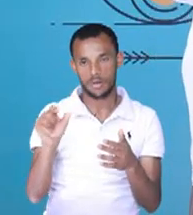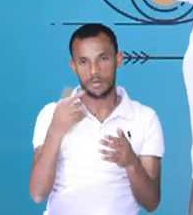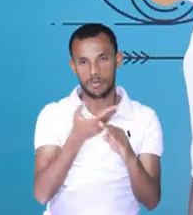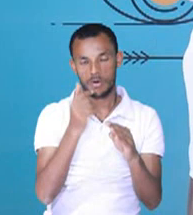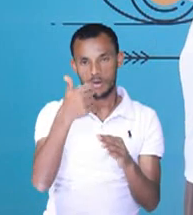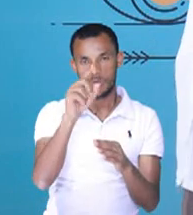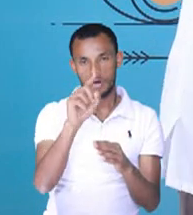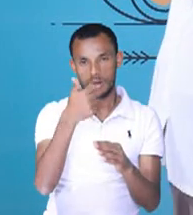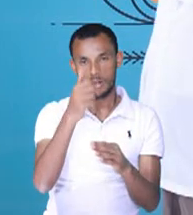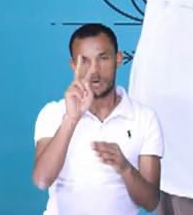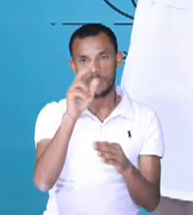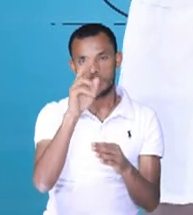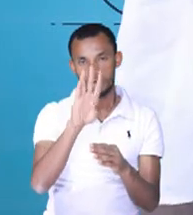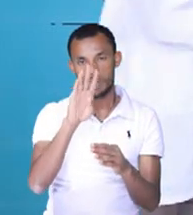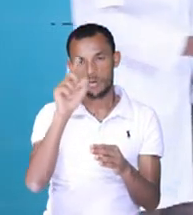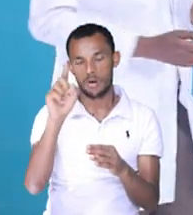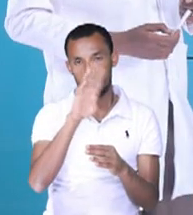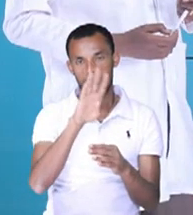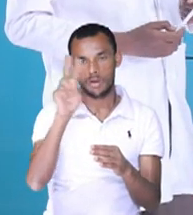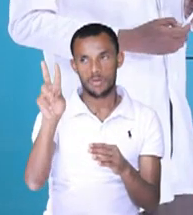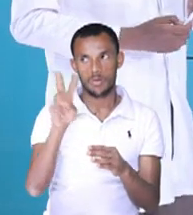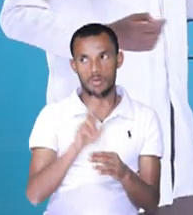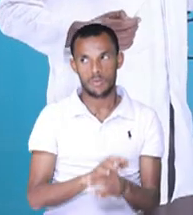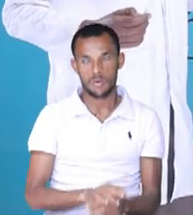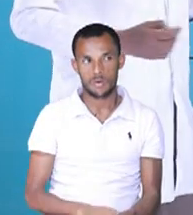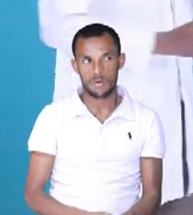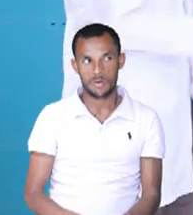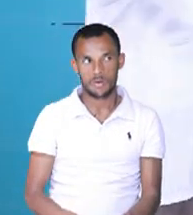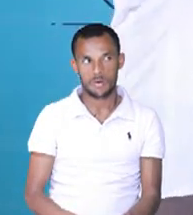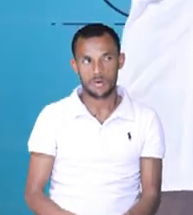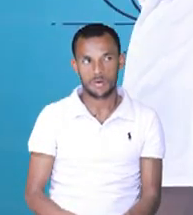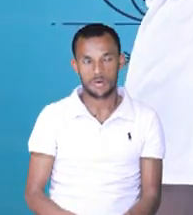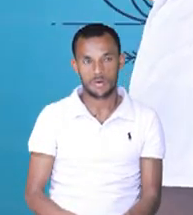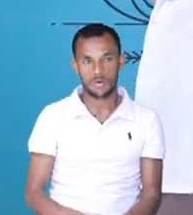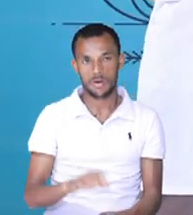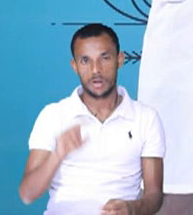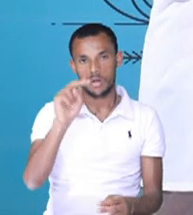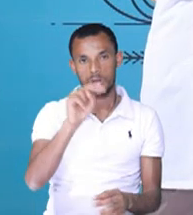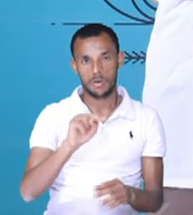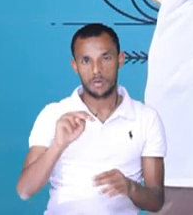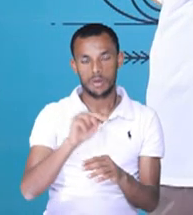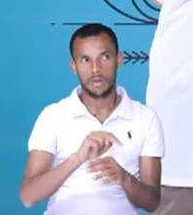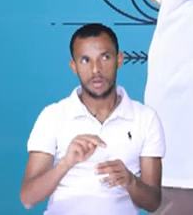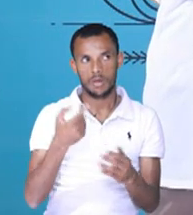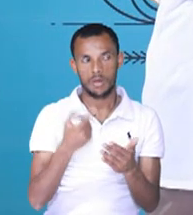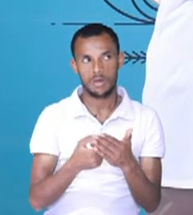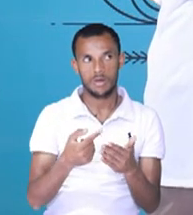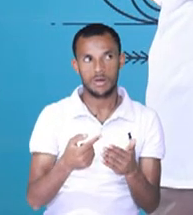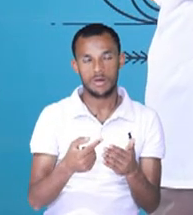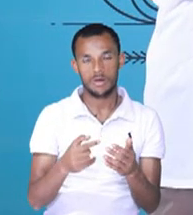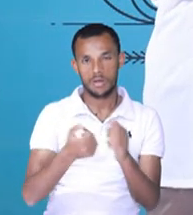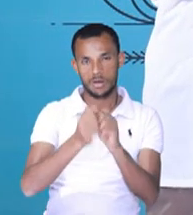A1 A2 B1 B2. The determinant of the coefficient matrix. The numerator, here a slight